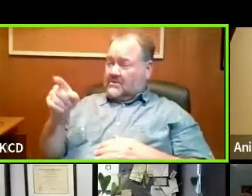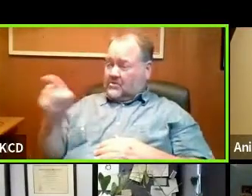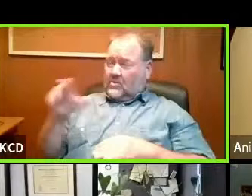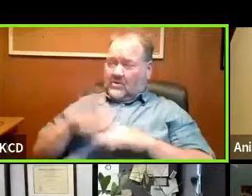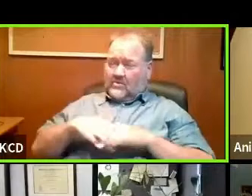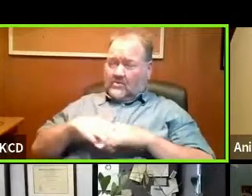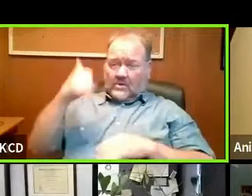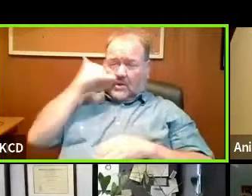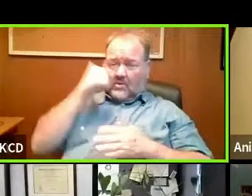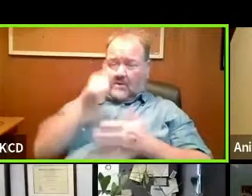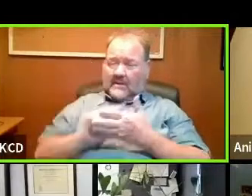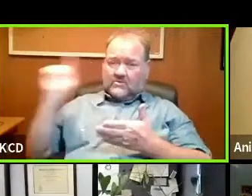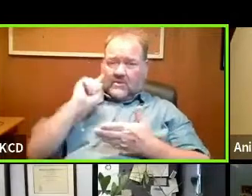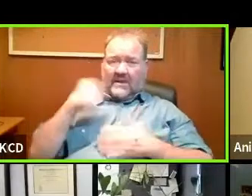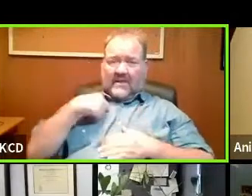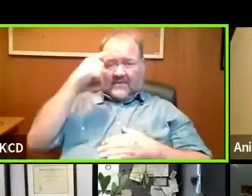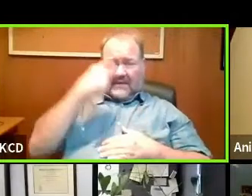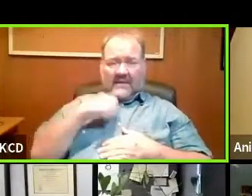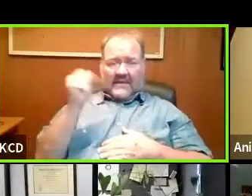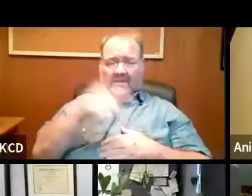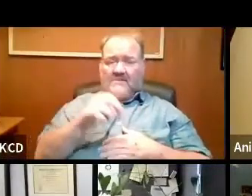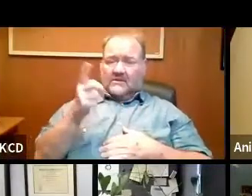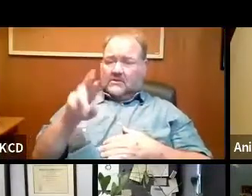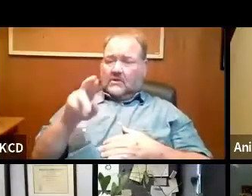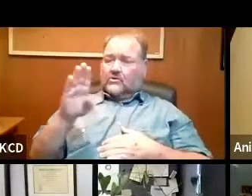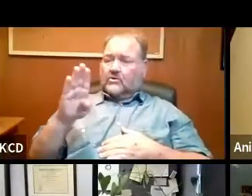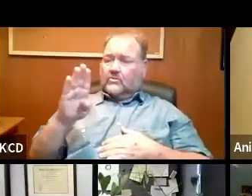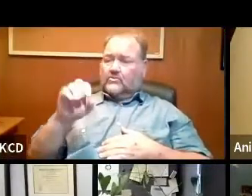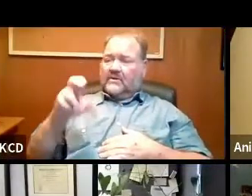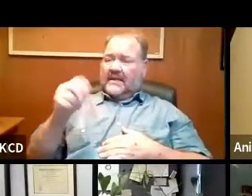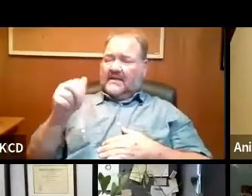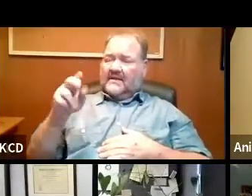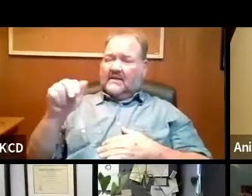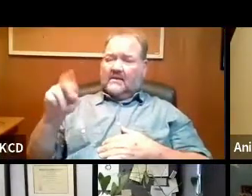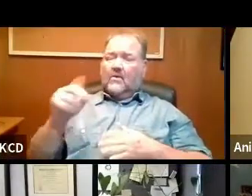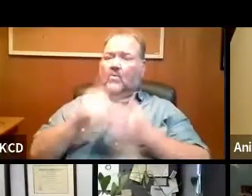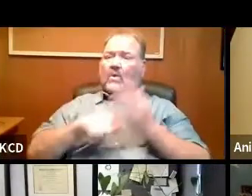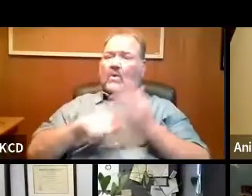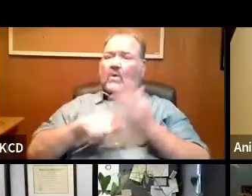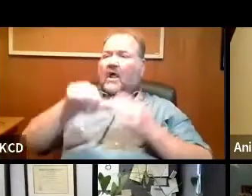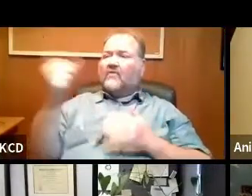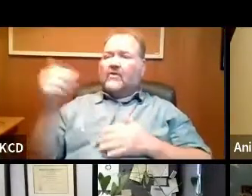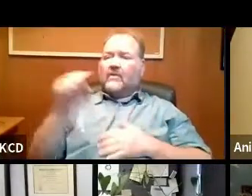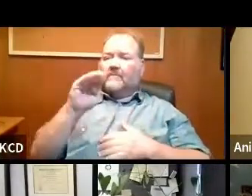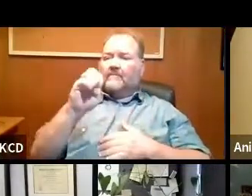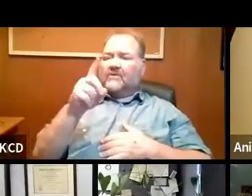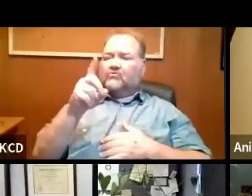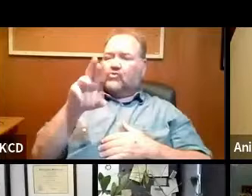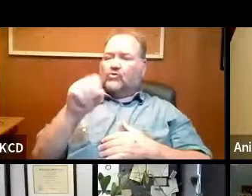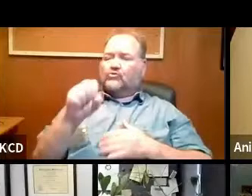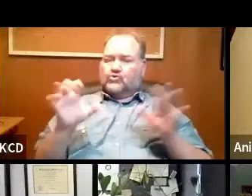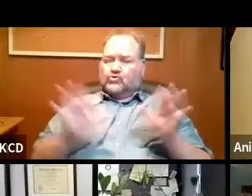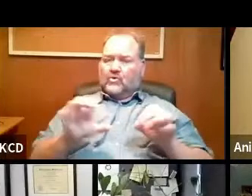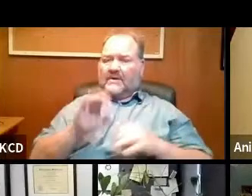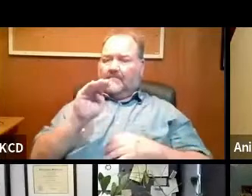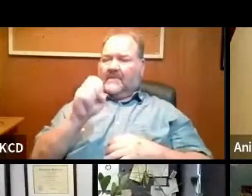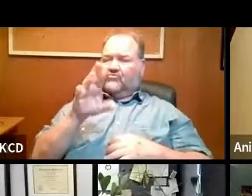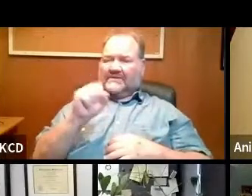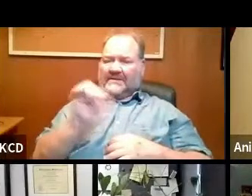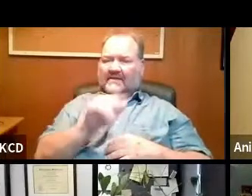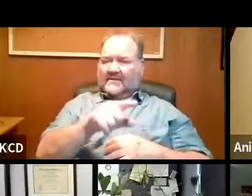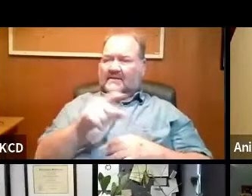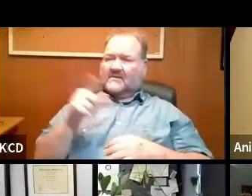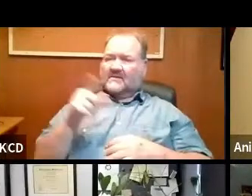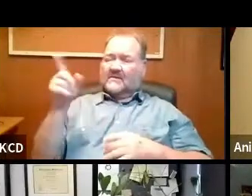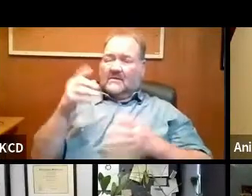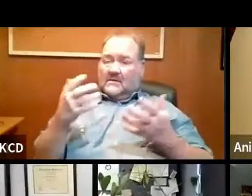week? I knew that I had asked Dr. Buchanan this, whether the other metros were doing metrics like this, and if they were, what they put together. Do you know if these